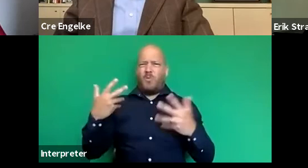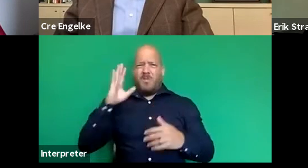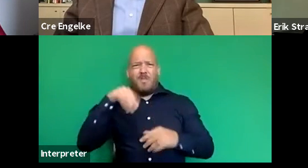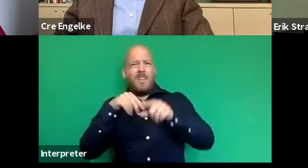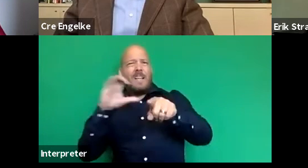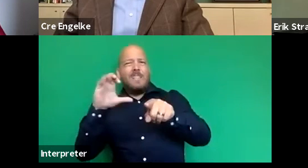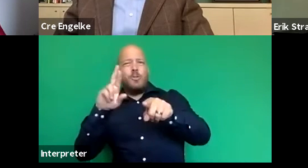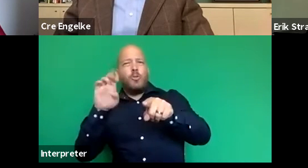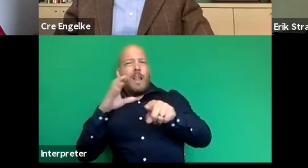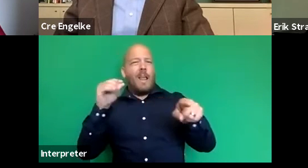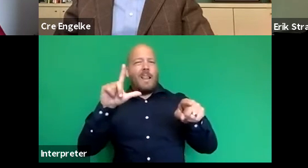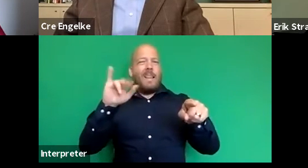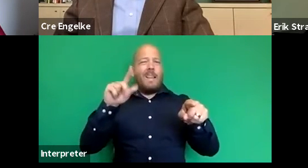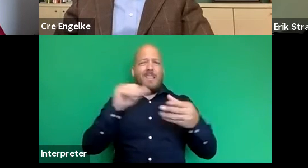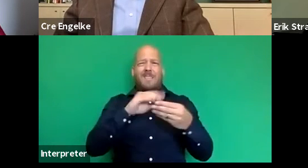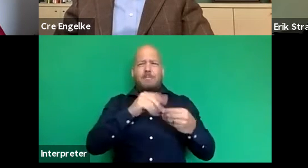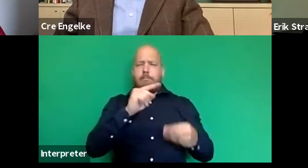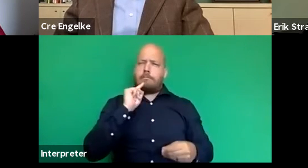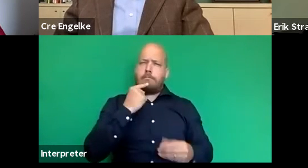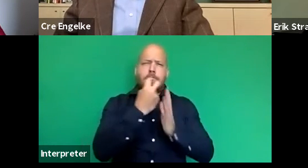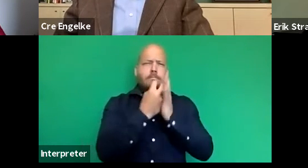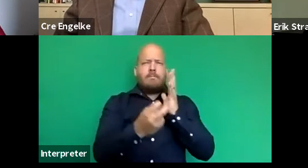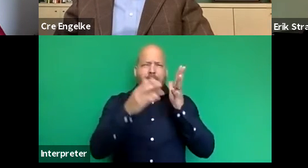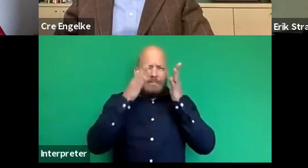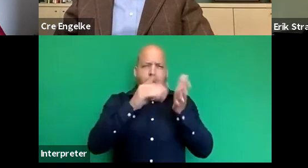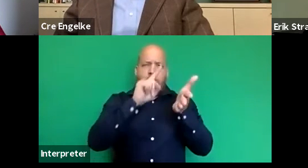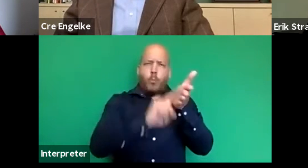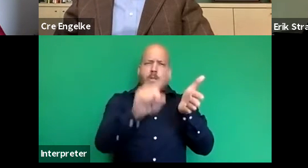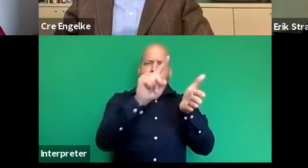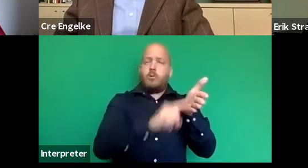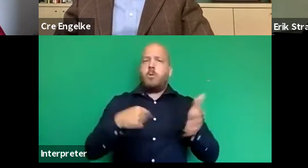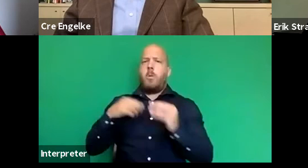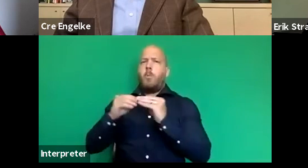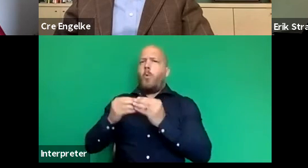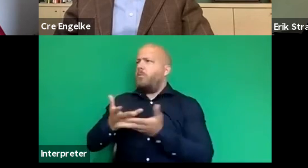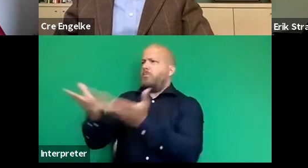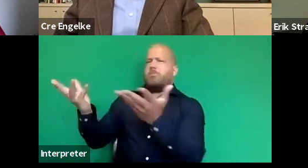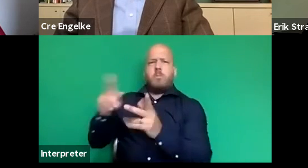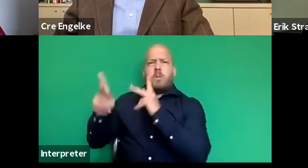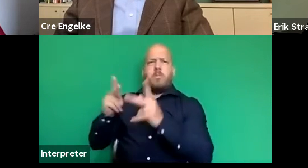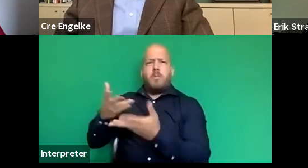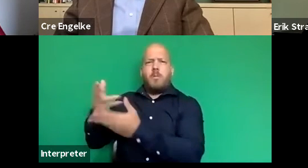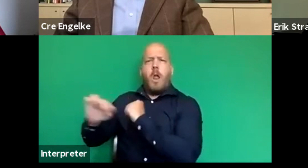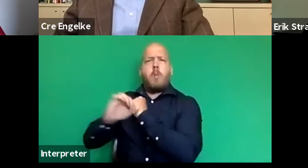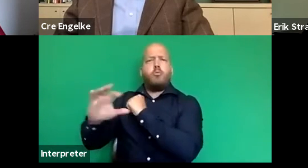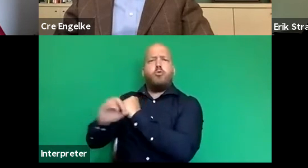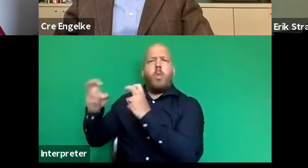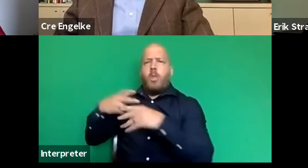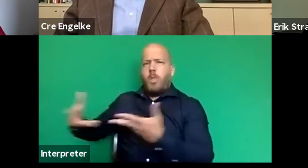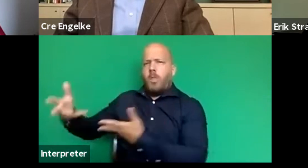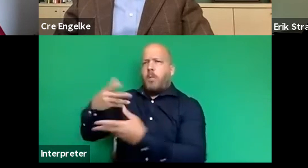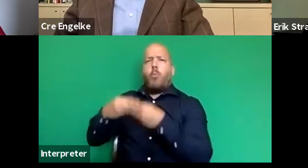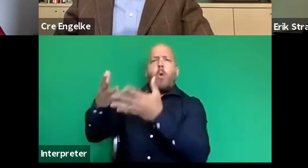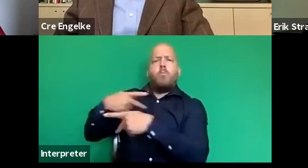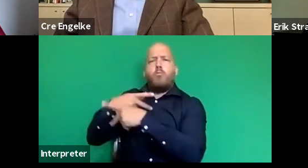commercial entities that are offering a product to the world, what we're doing is listening to customers the most and saying, what's working for you,